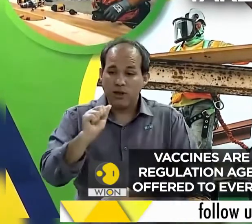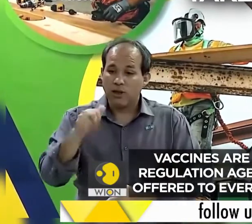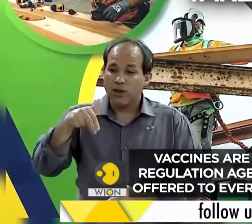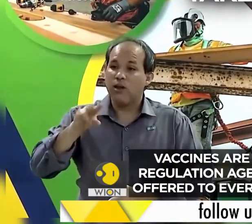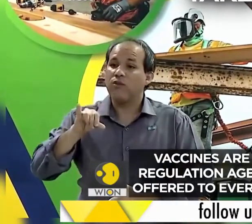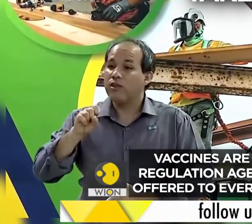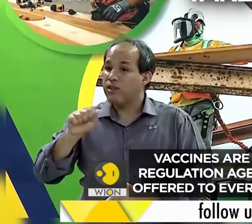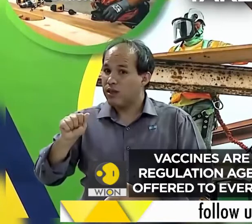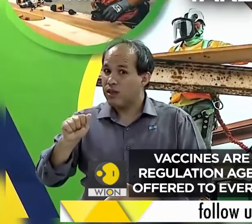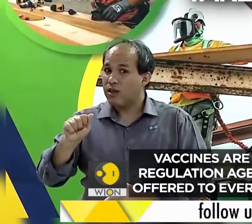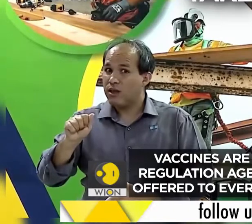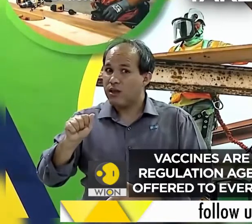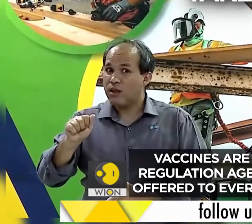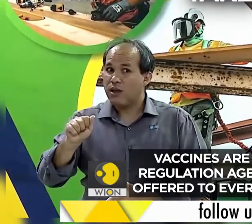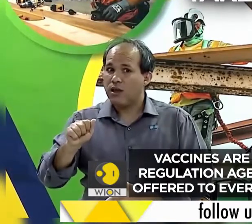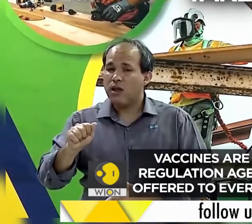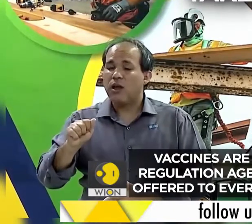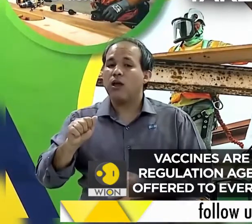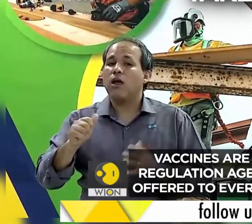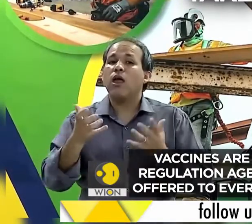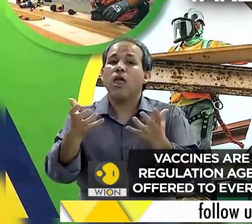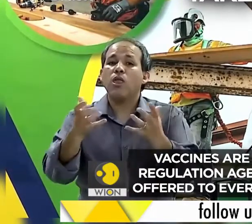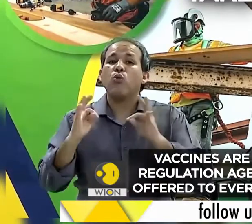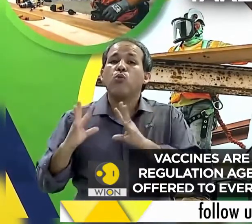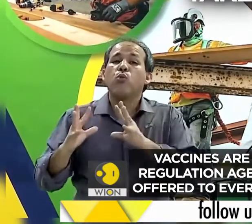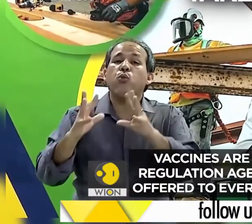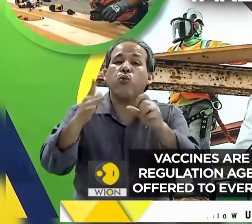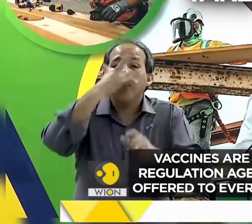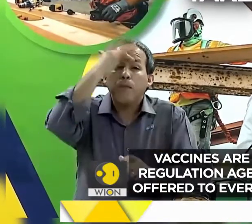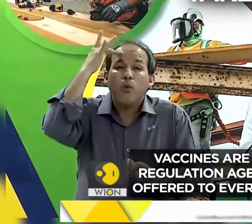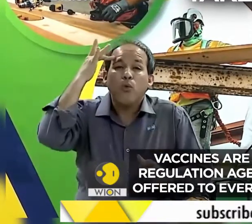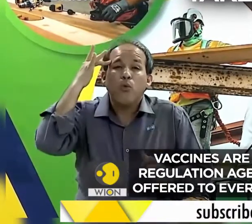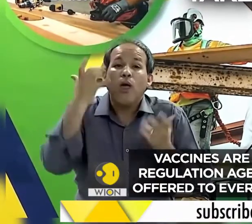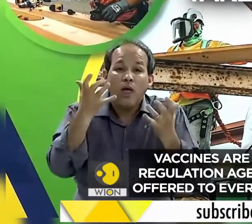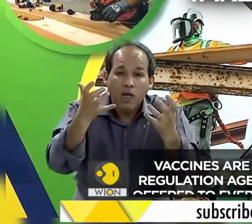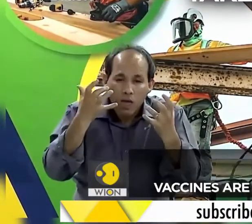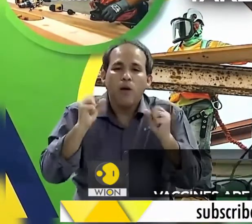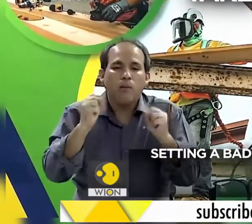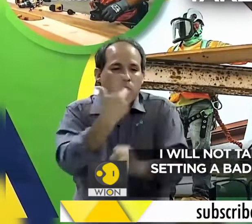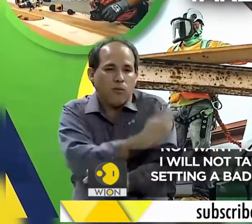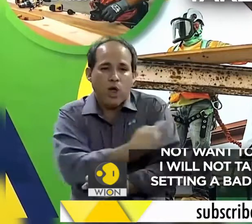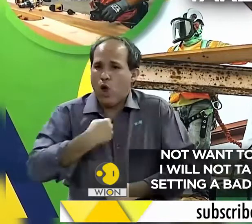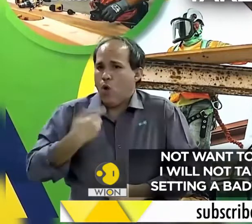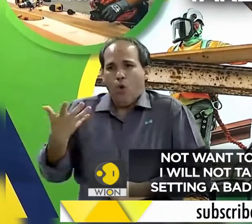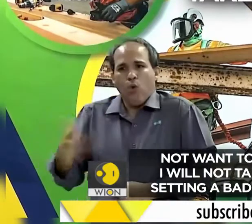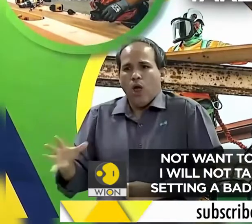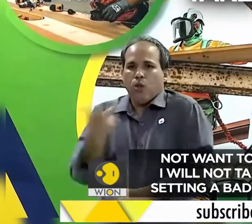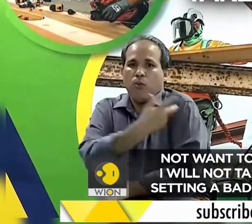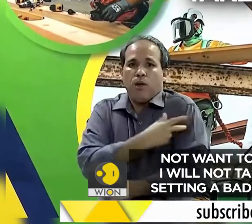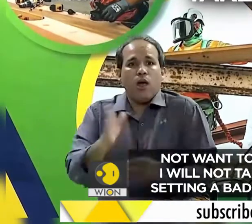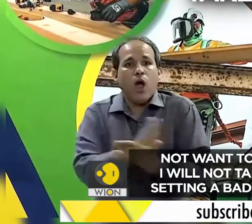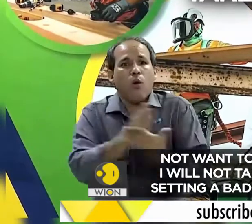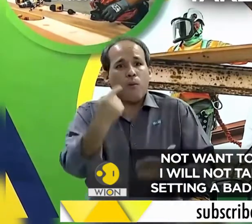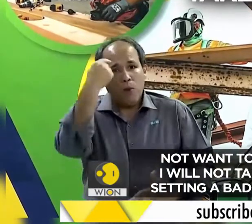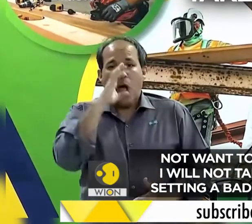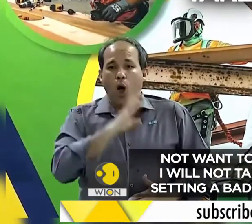approved by the health regulation agency, the vaccine will be offered to everyone. But those who don't want to take it do not